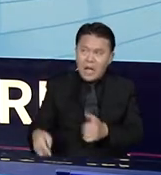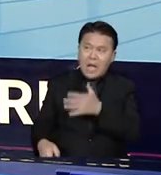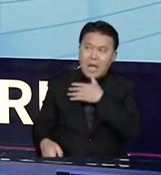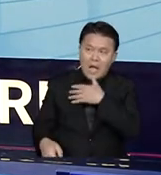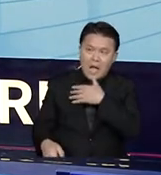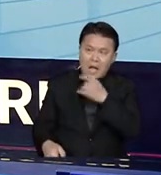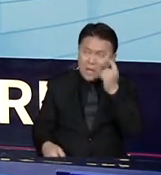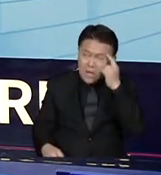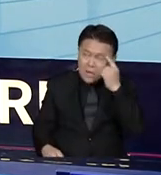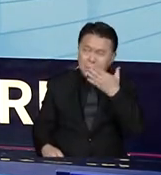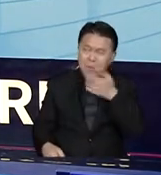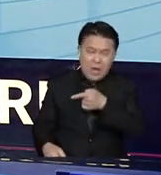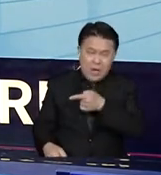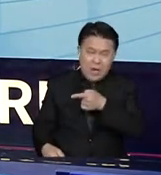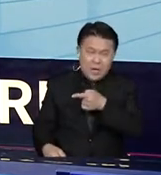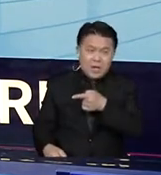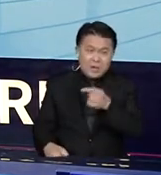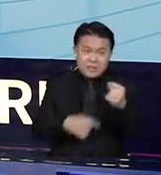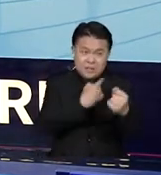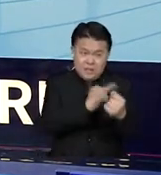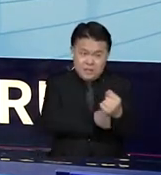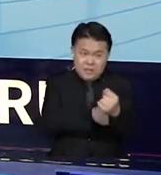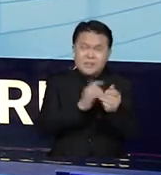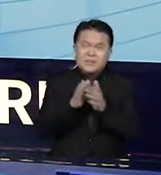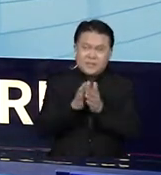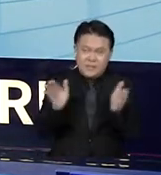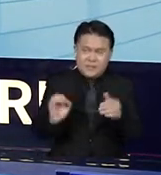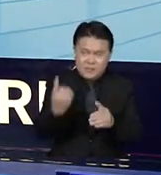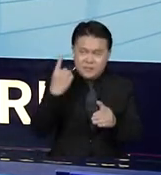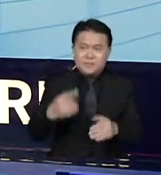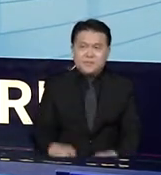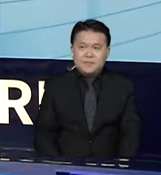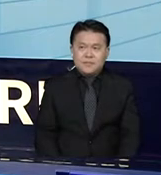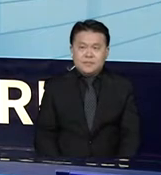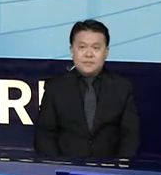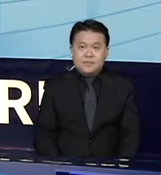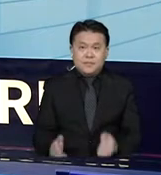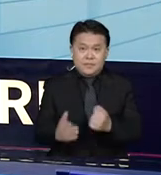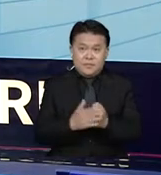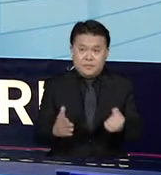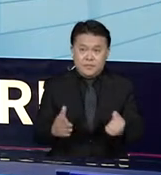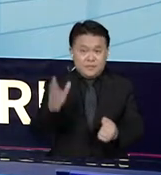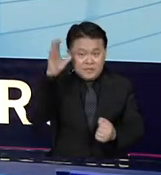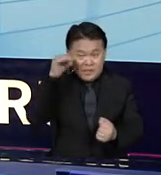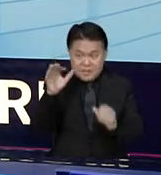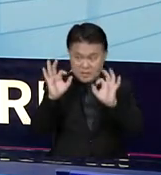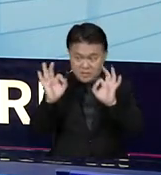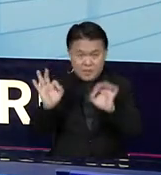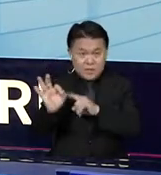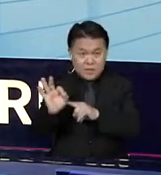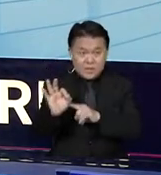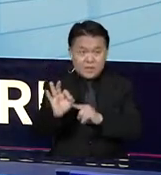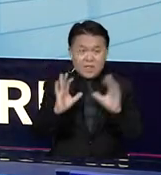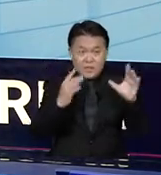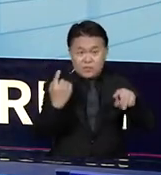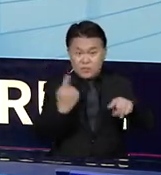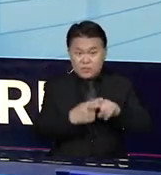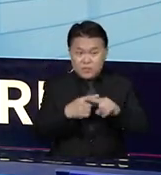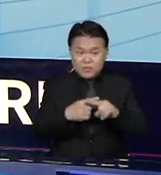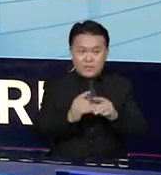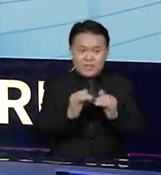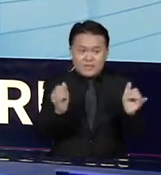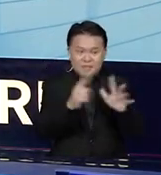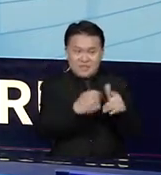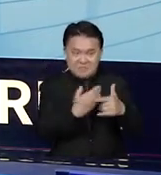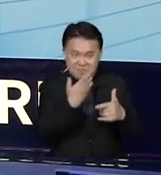our dogs, like Oreo, understand us like infants? We use a simple game to test this in infants, dogs, and